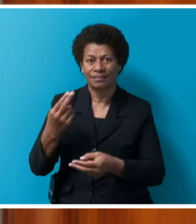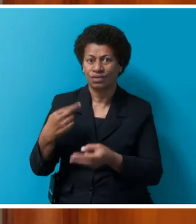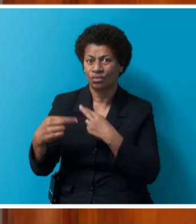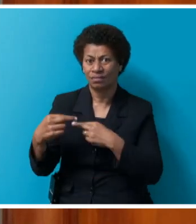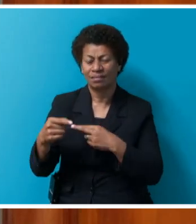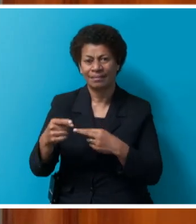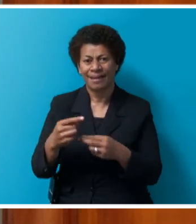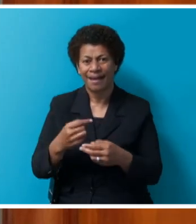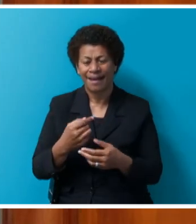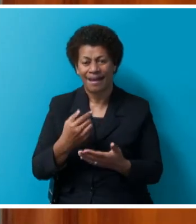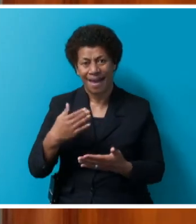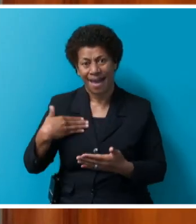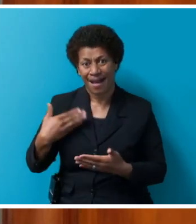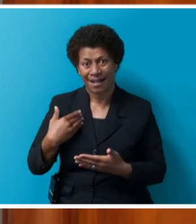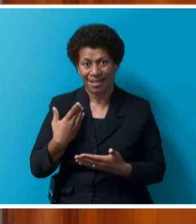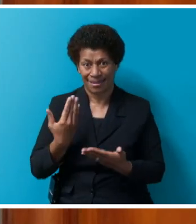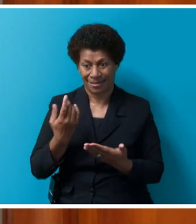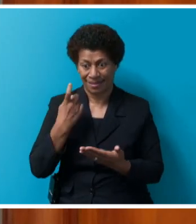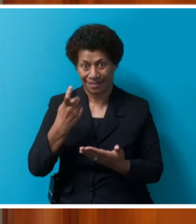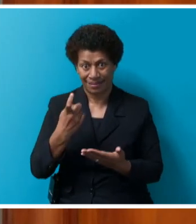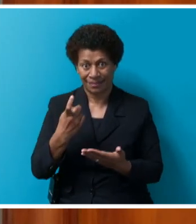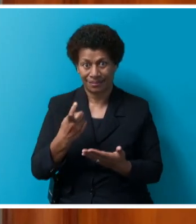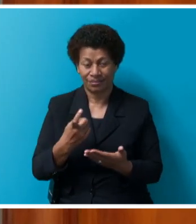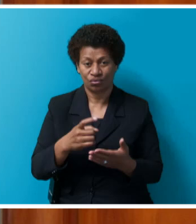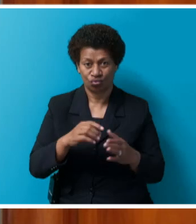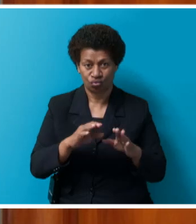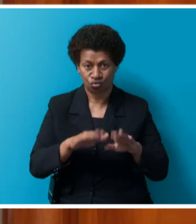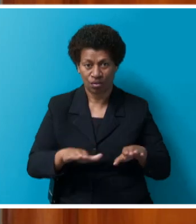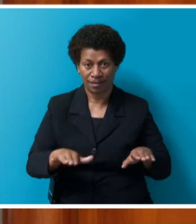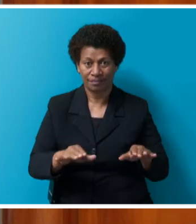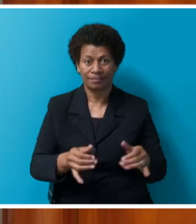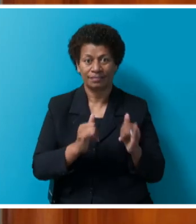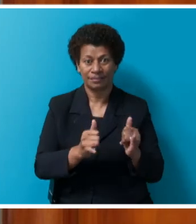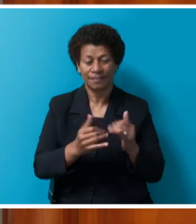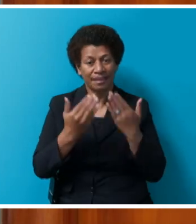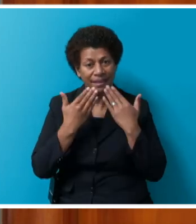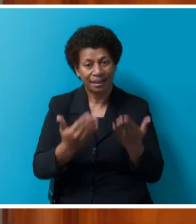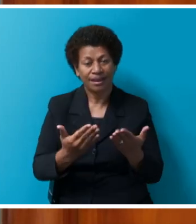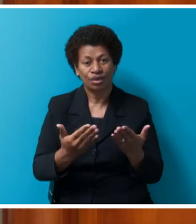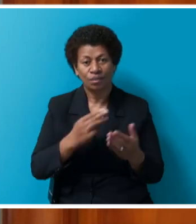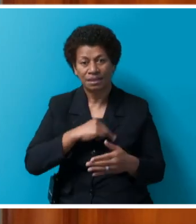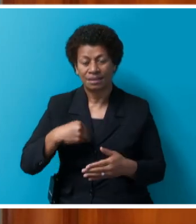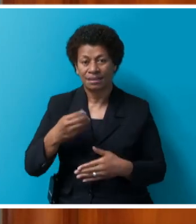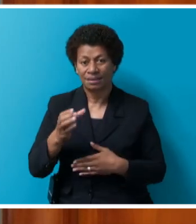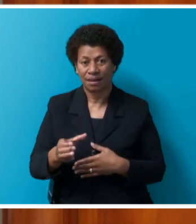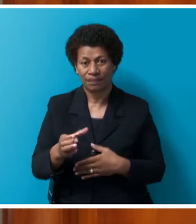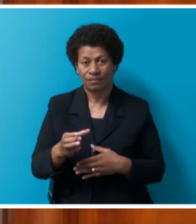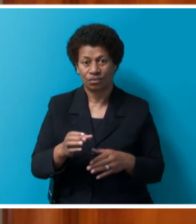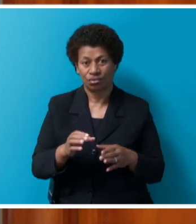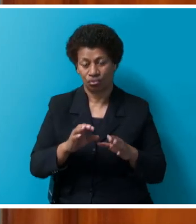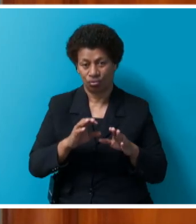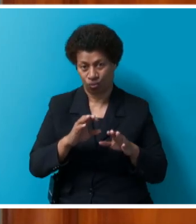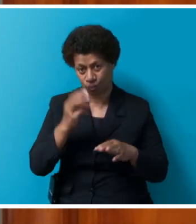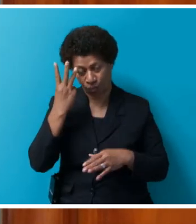Act and the Child Justice Act. Thank you, Minister for Children, Honourable Sashi Kiran, for your continued commitment to